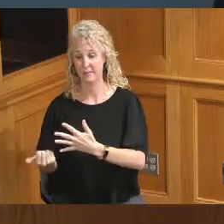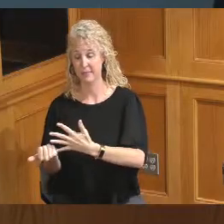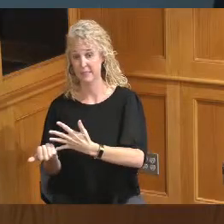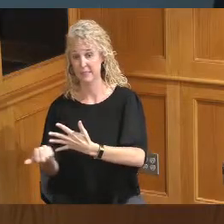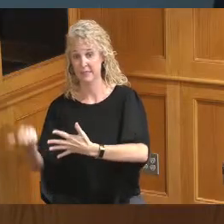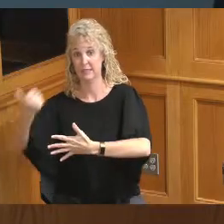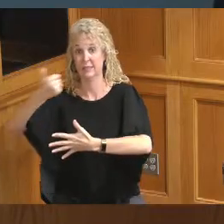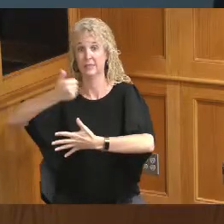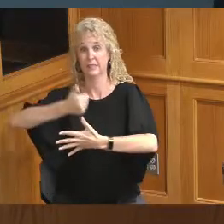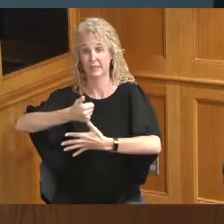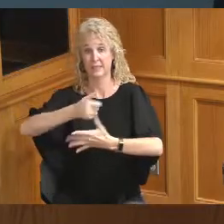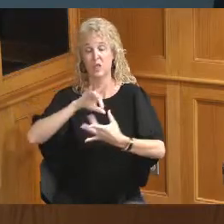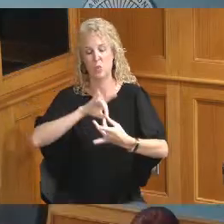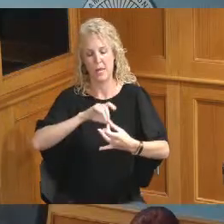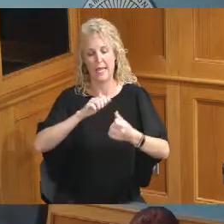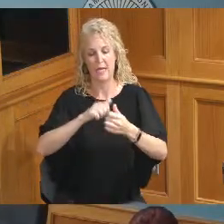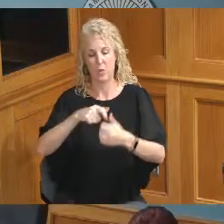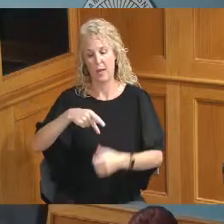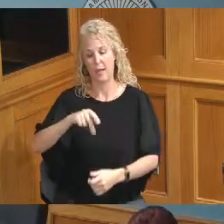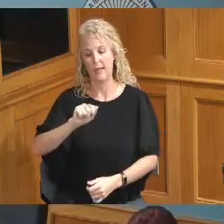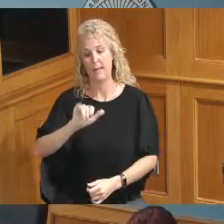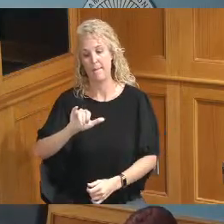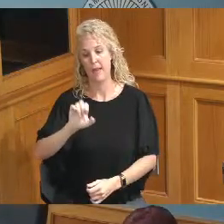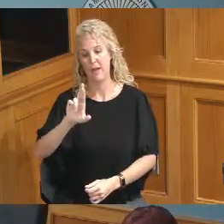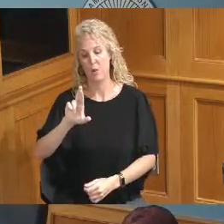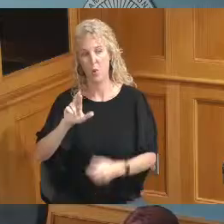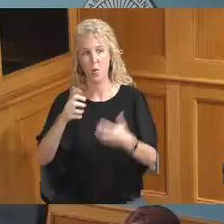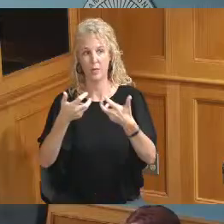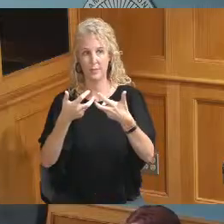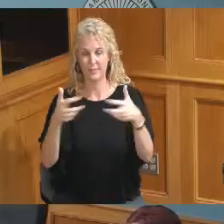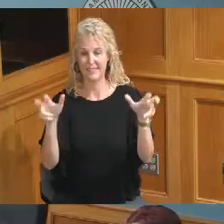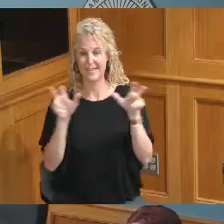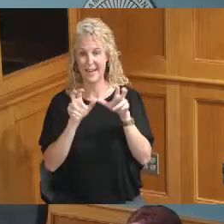leave related to Paycor Stadium. Yeah?